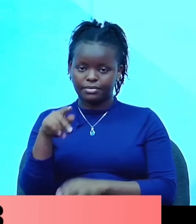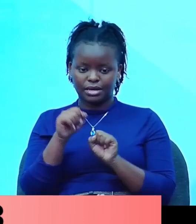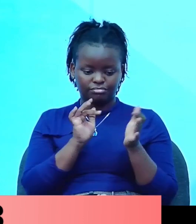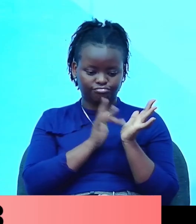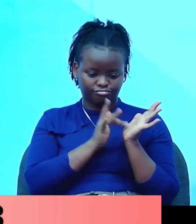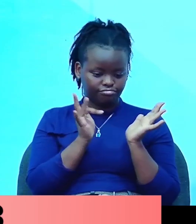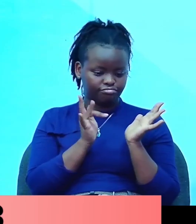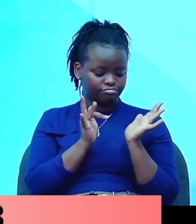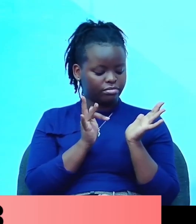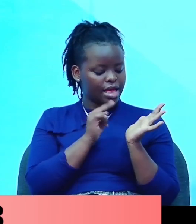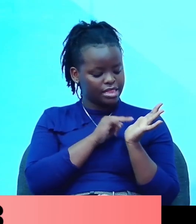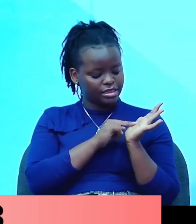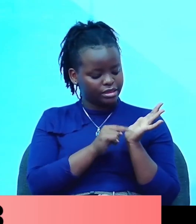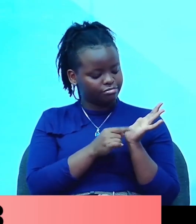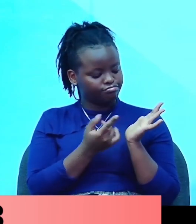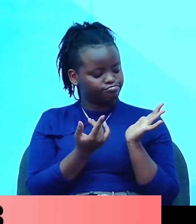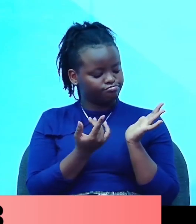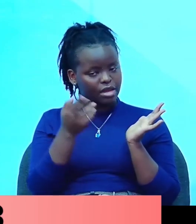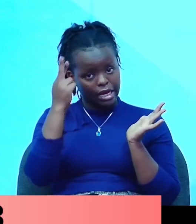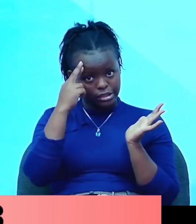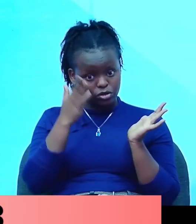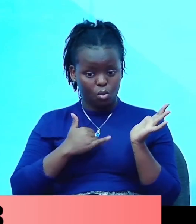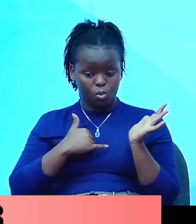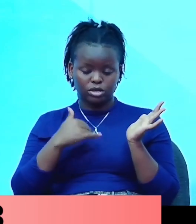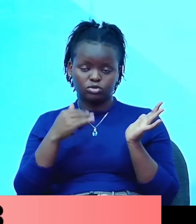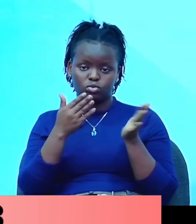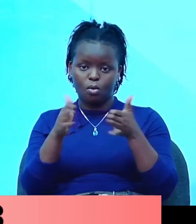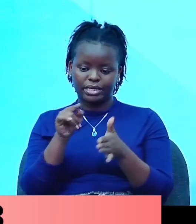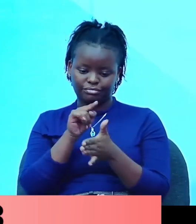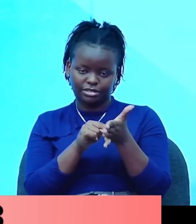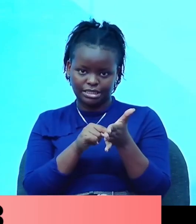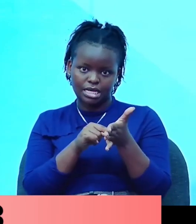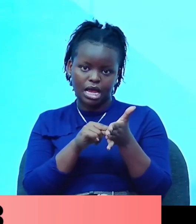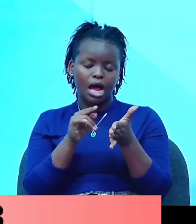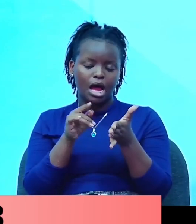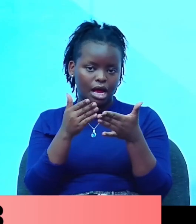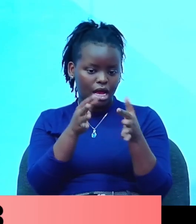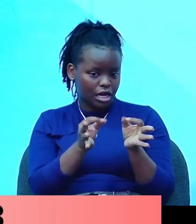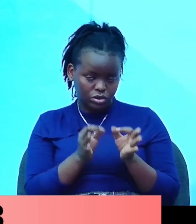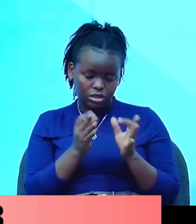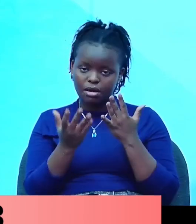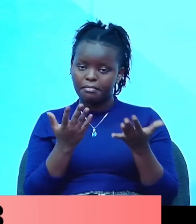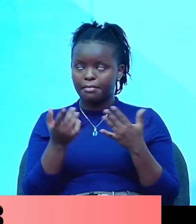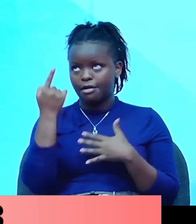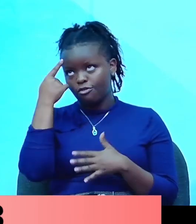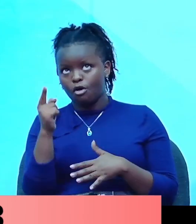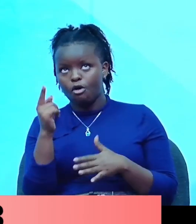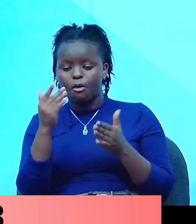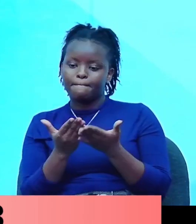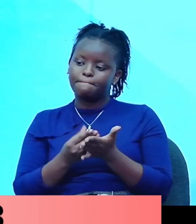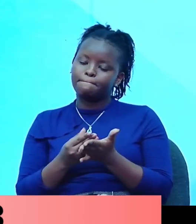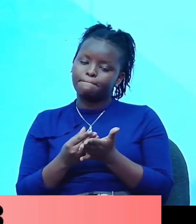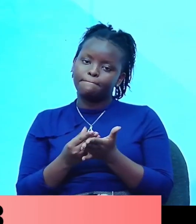is the reason I want to open this gold savings account for. It could be for buying a house. It could be